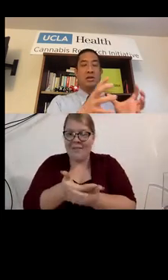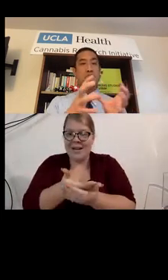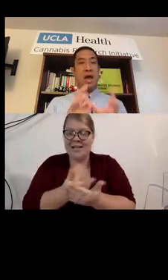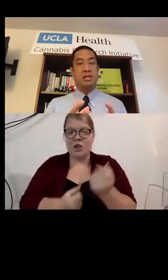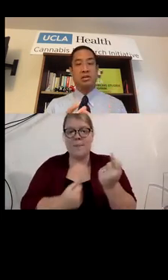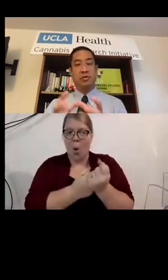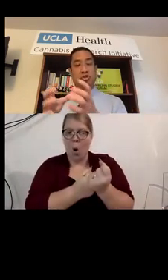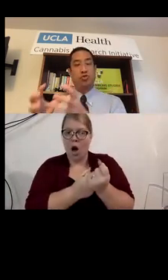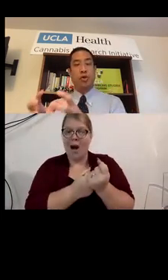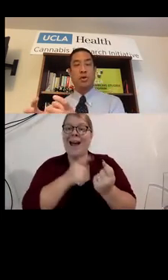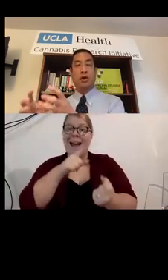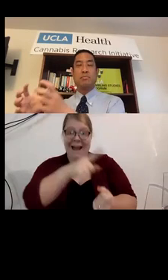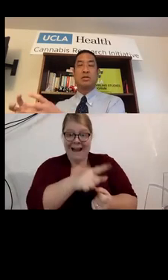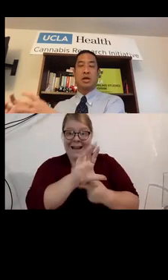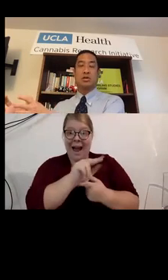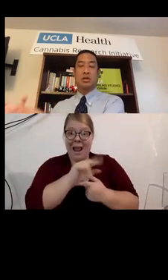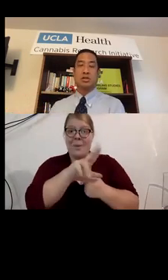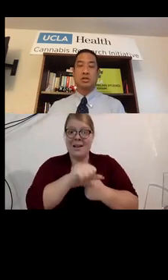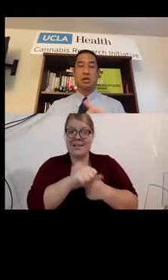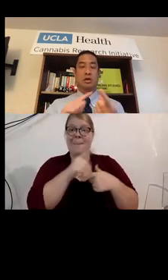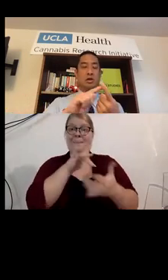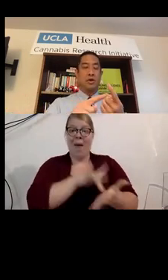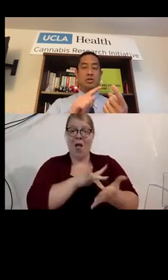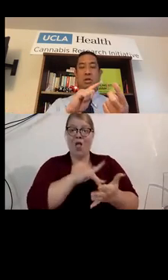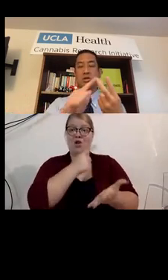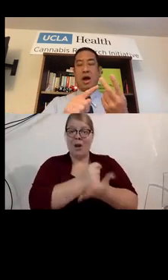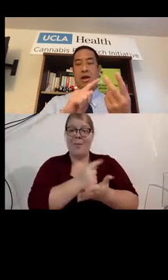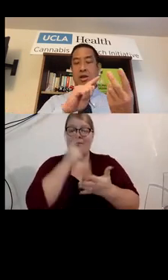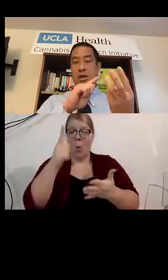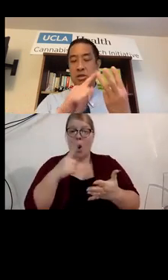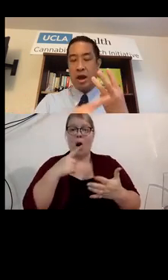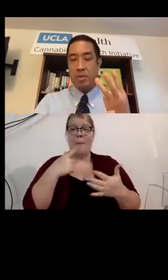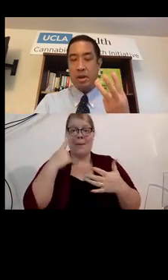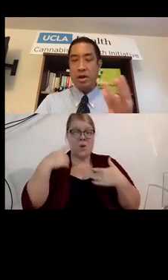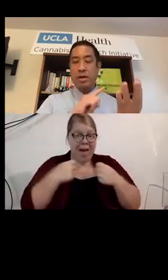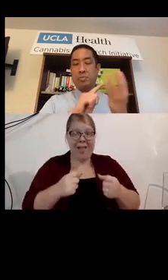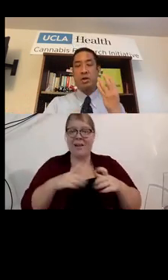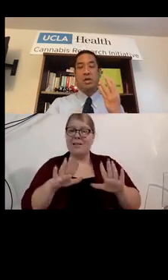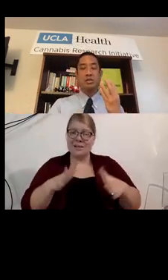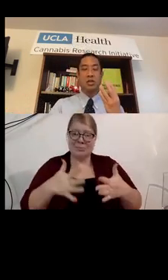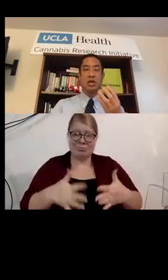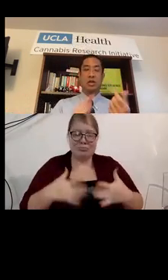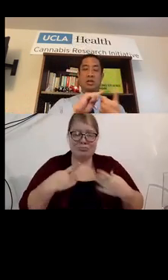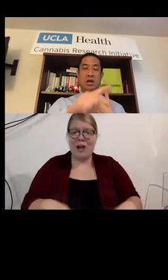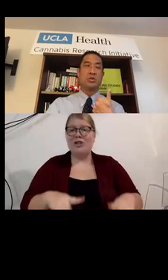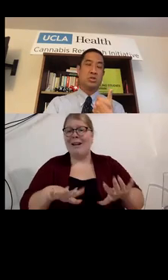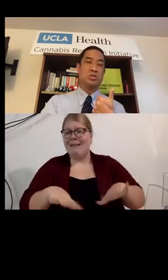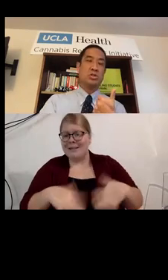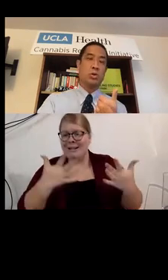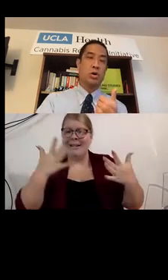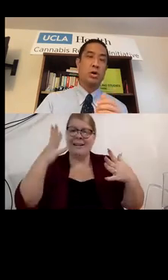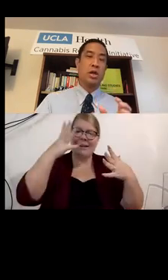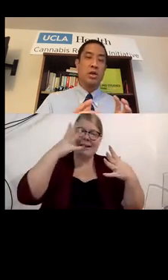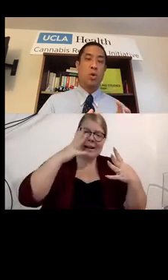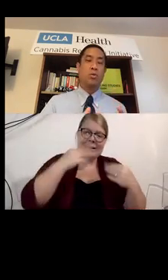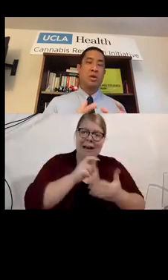as a medicine for treatment of mental health conditions, depression, anxiety, insomnia, PTSD, substance use